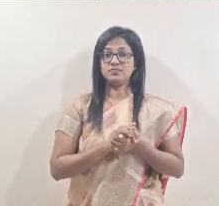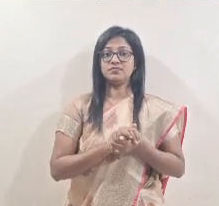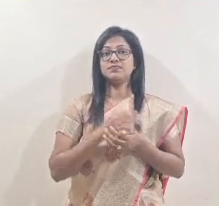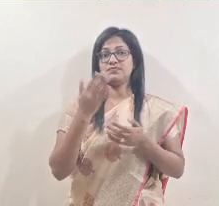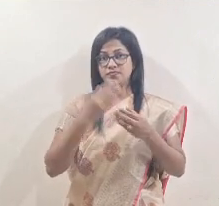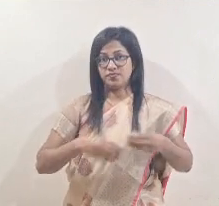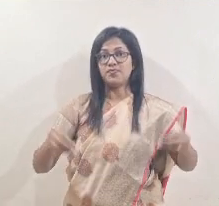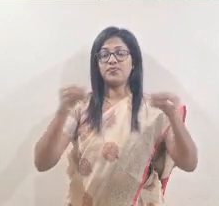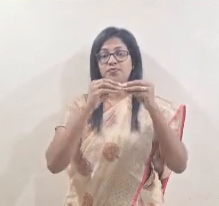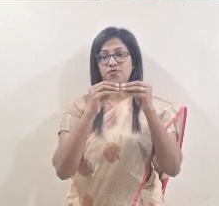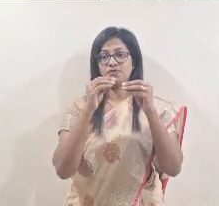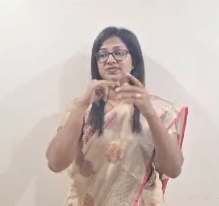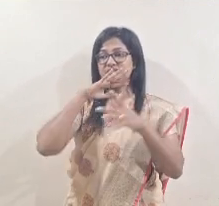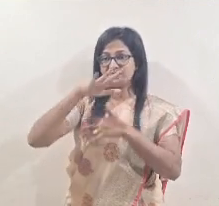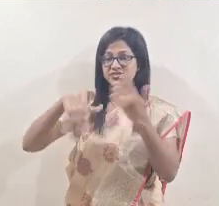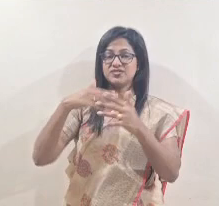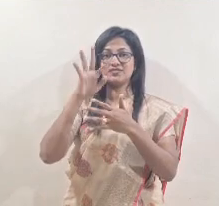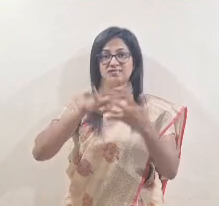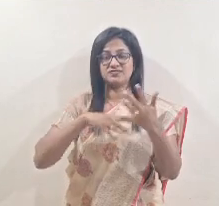suffer inventory, emission inventory.